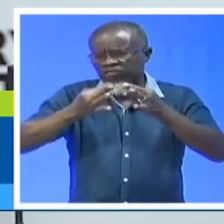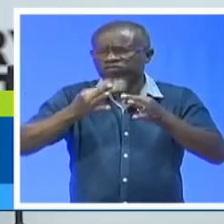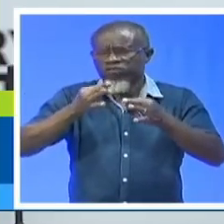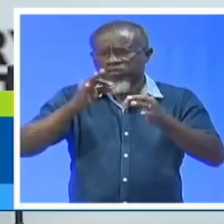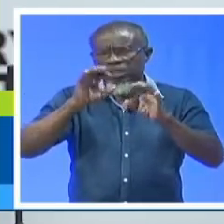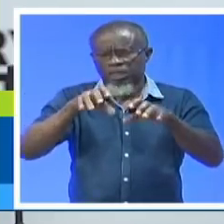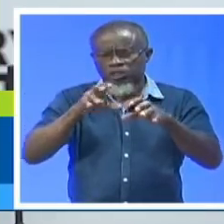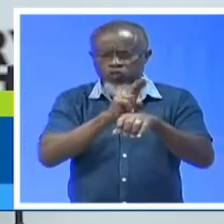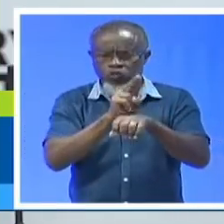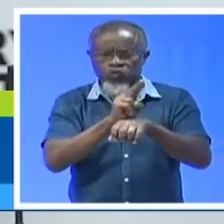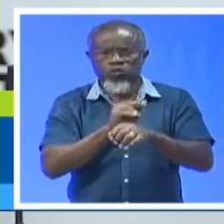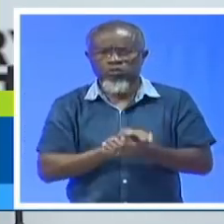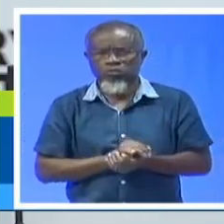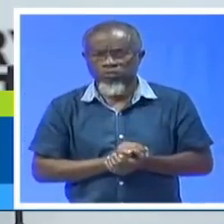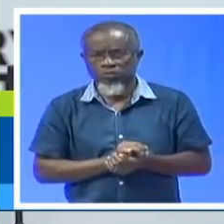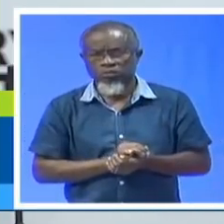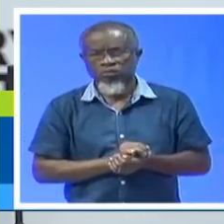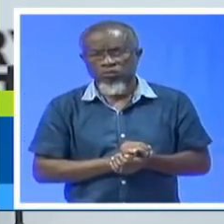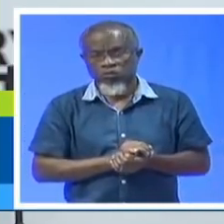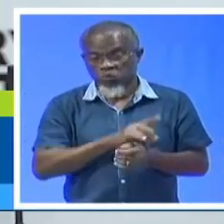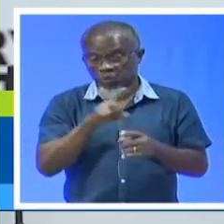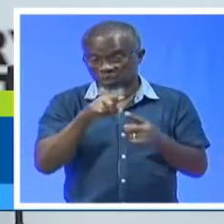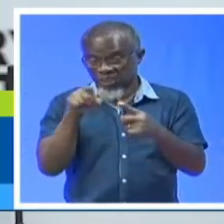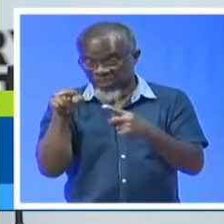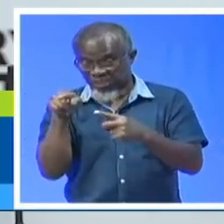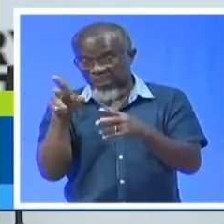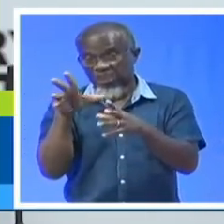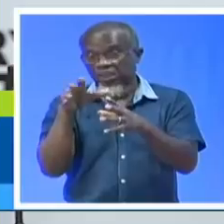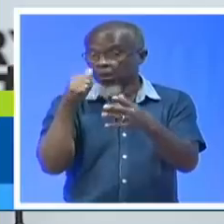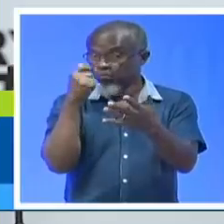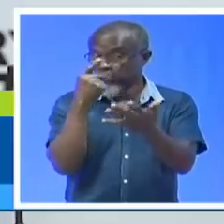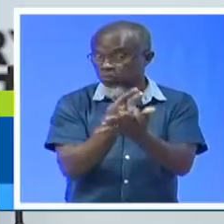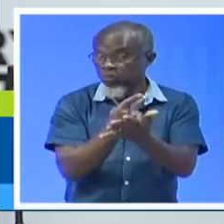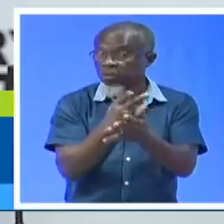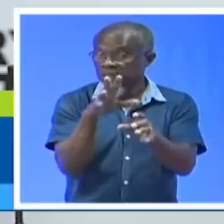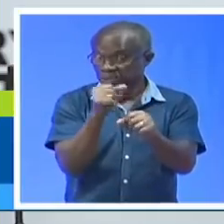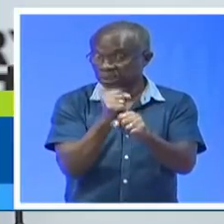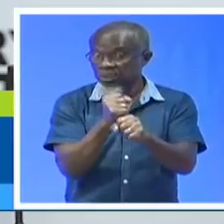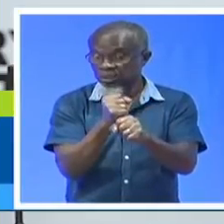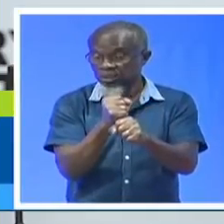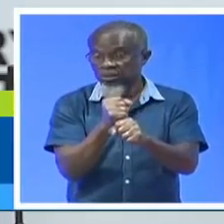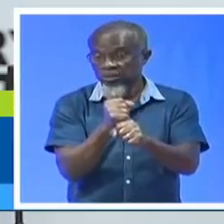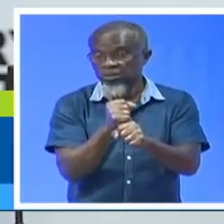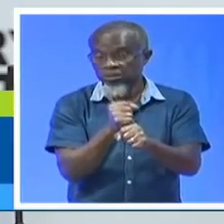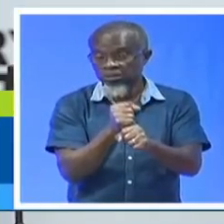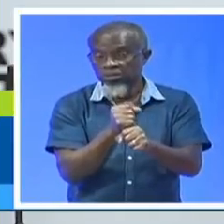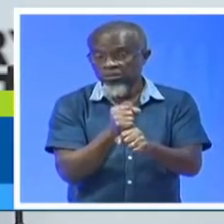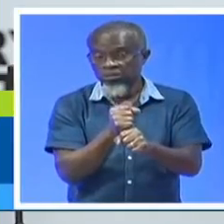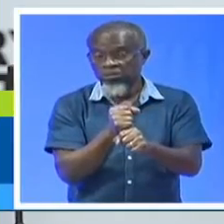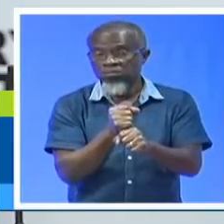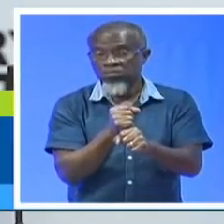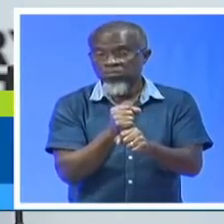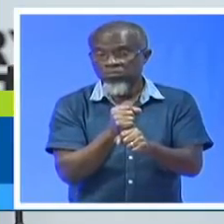authorized and get EUL or EUA, Trinidad and Tobago will,